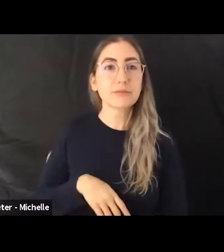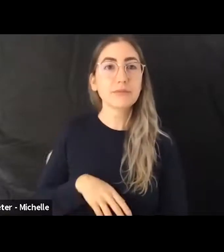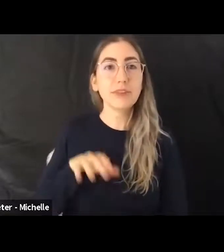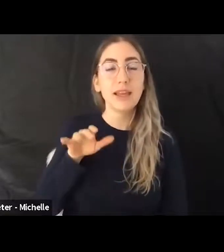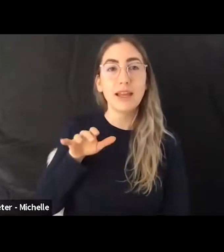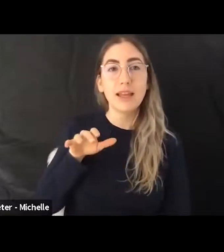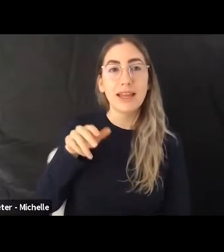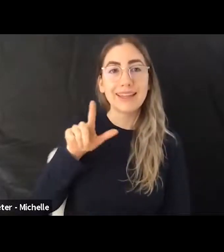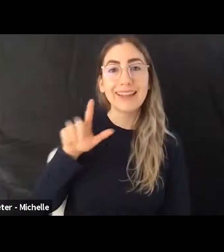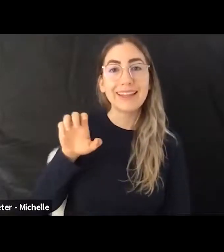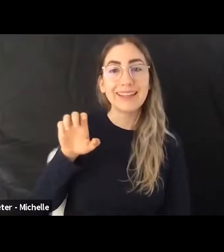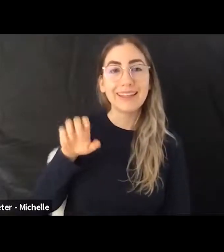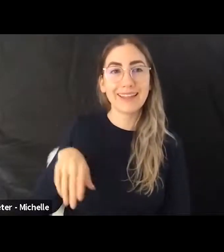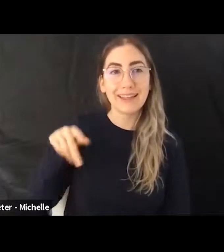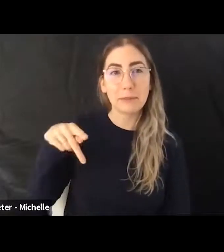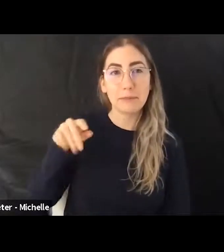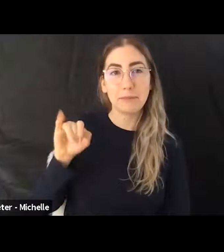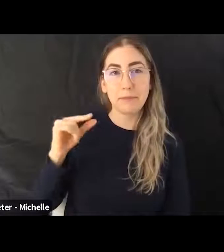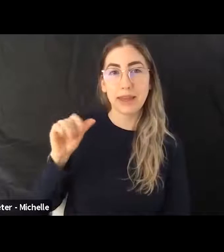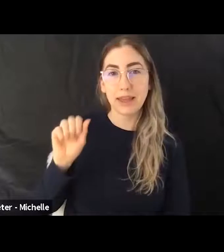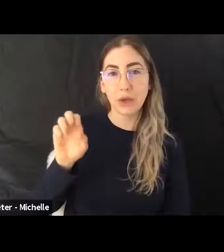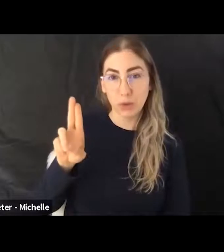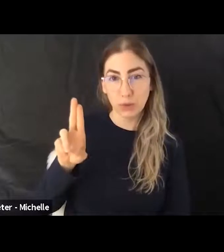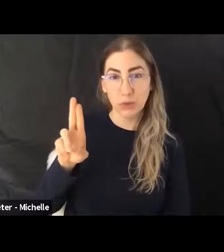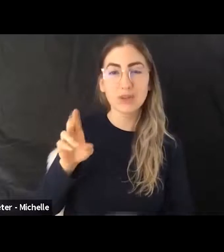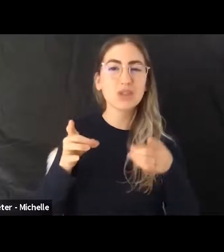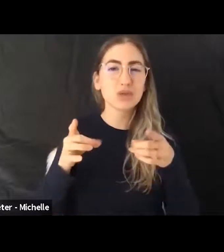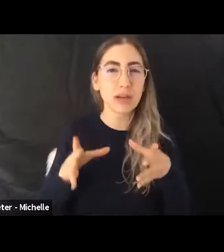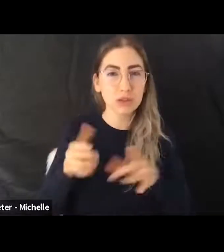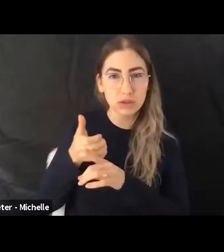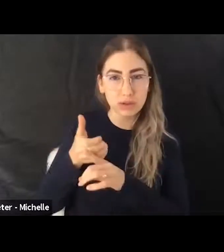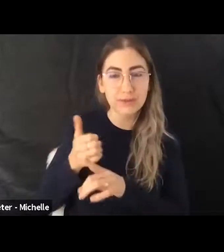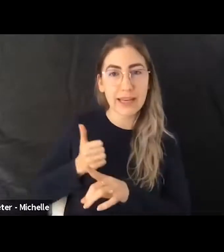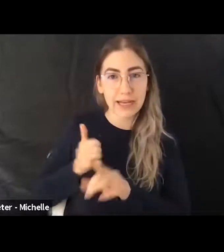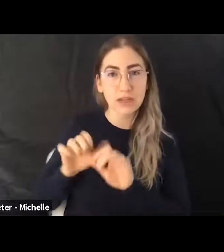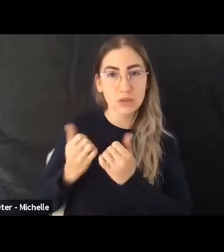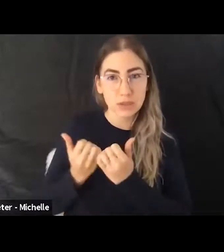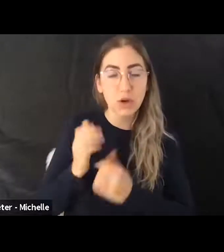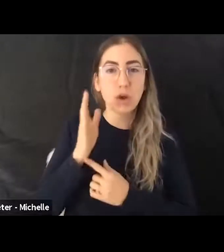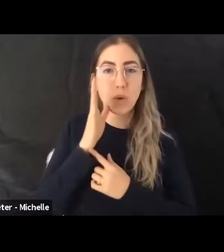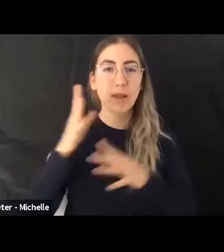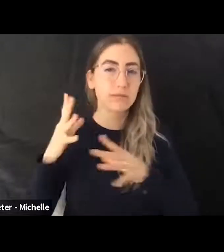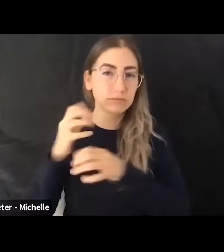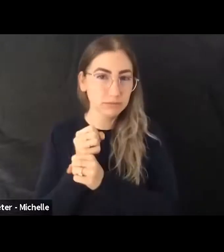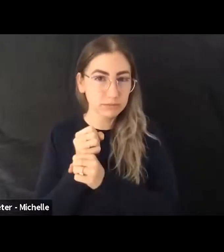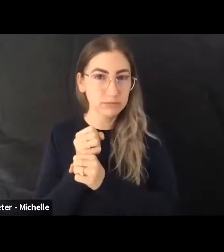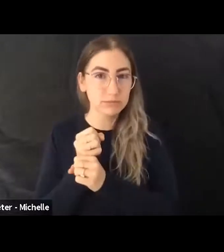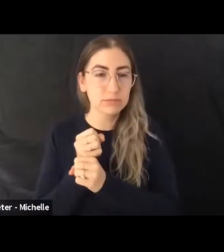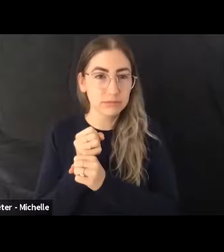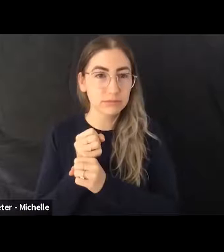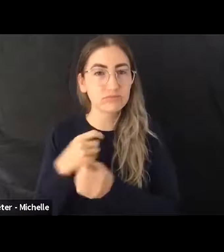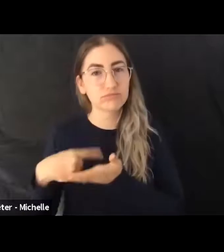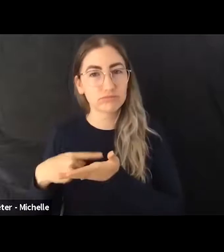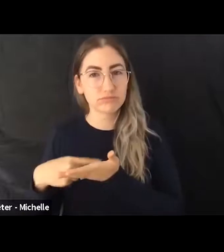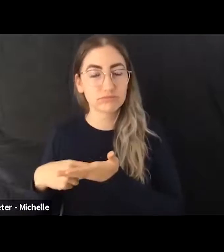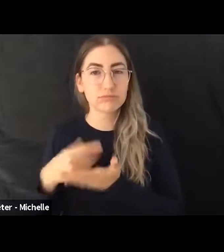of the Canadian Hard of Hearing Association, will give some closing remarks and will be able to close the day with some